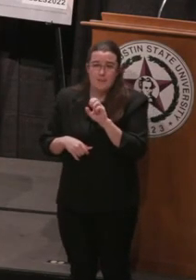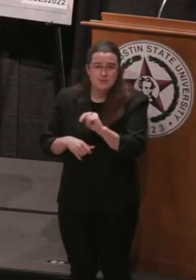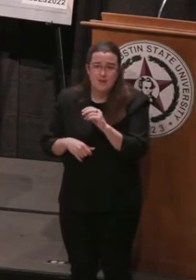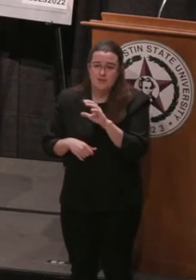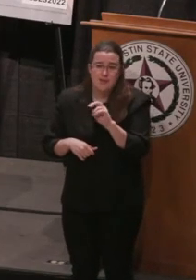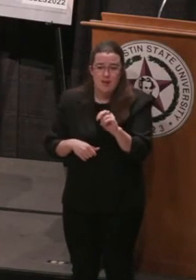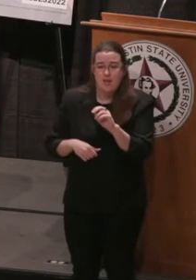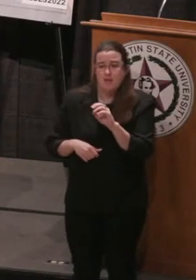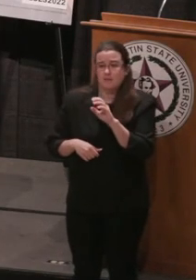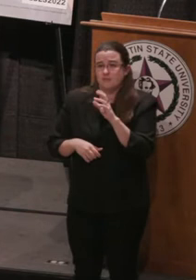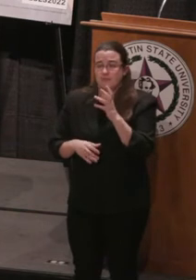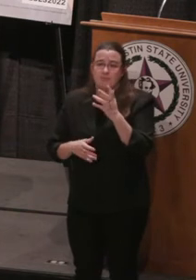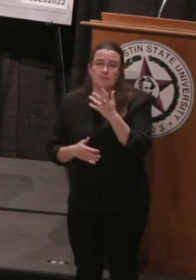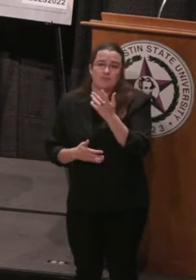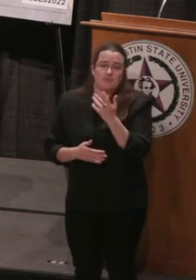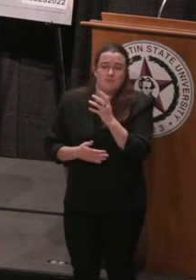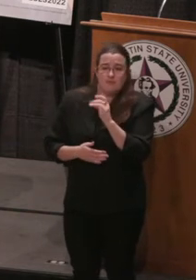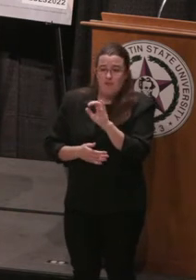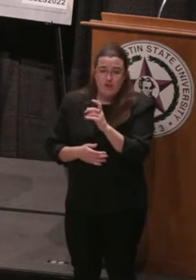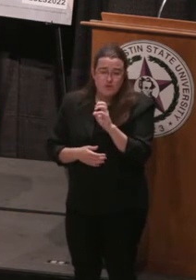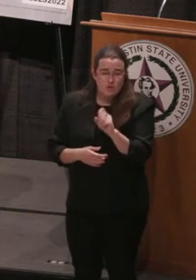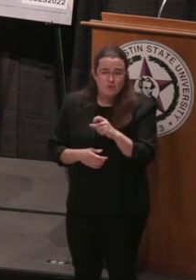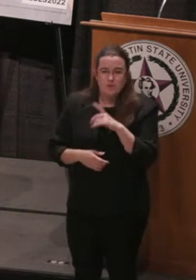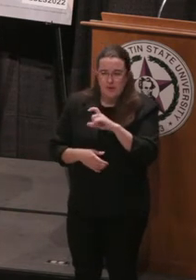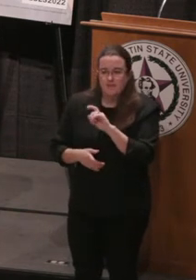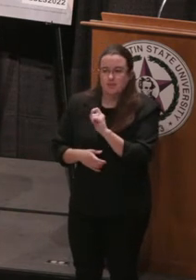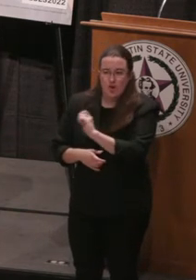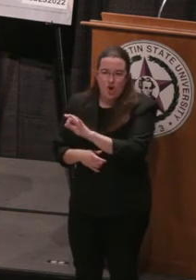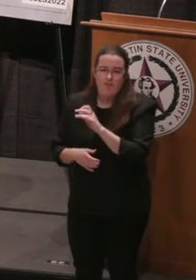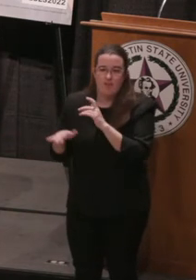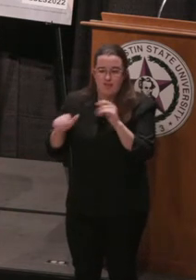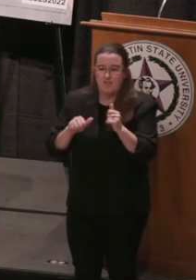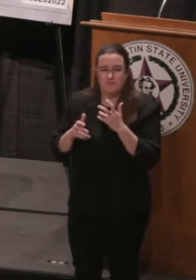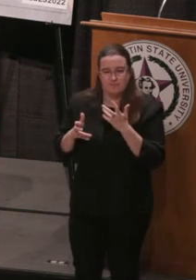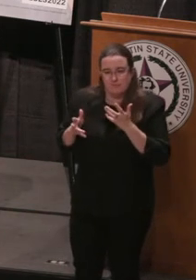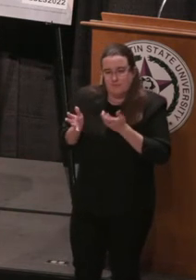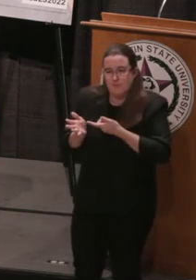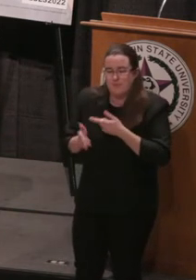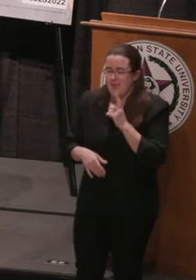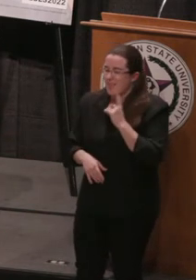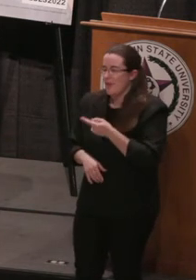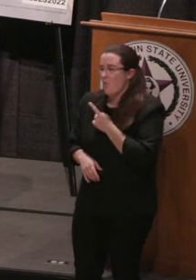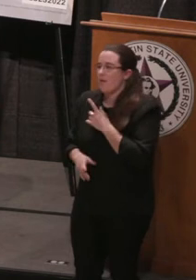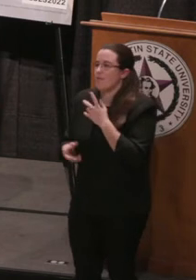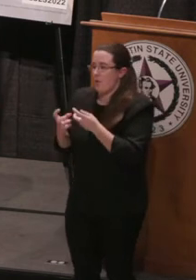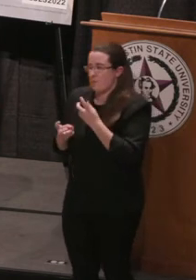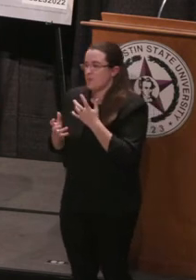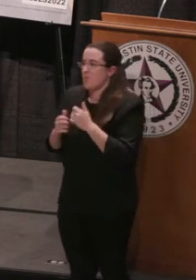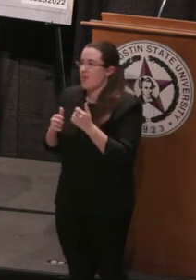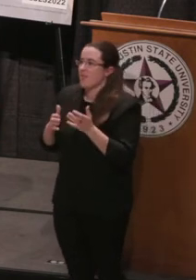sometimes. So. Yeah. So I think one of the biggest problems we have with this being a federal issue is that